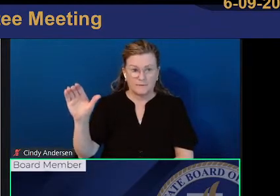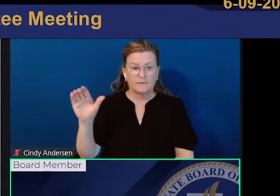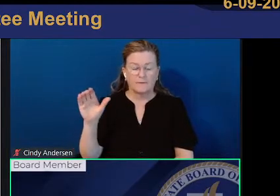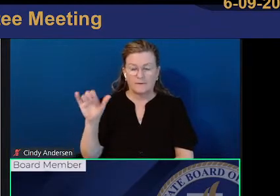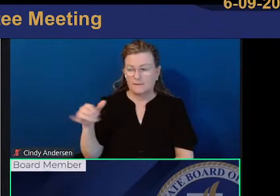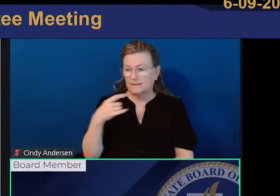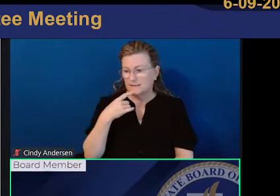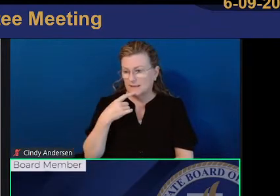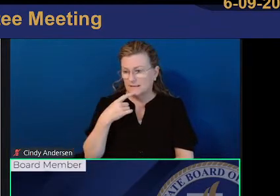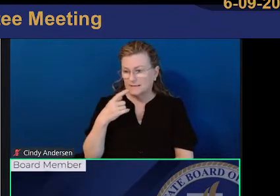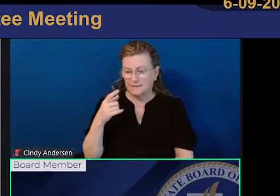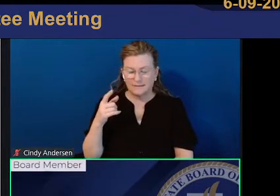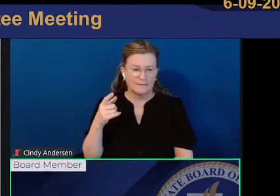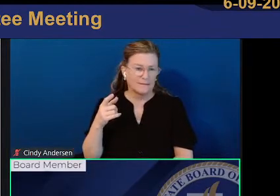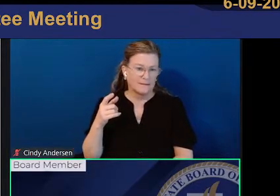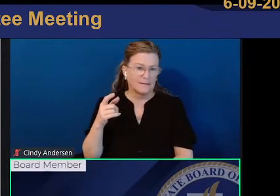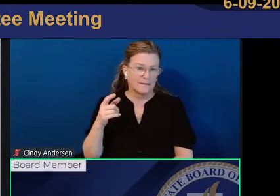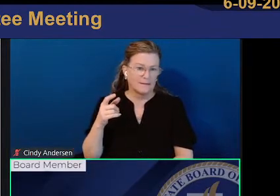says that